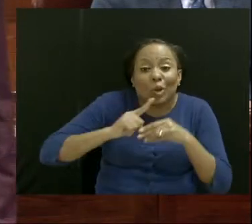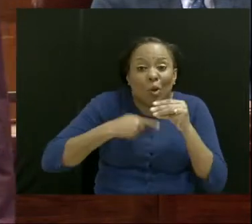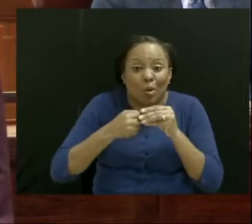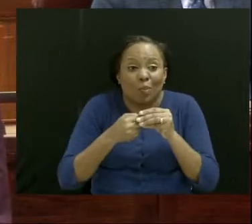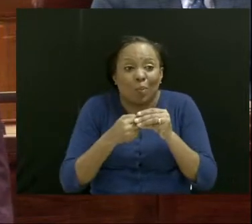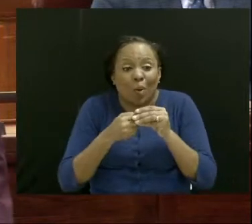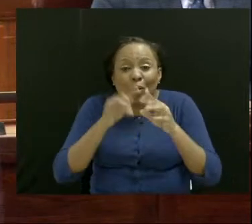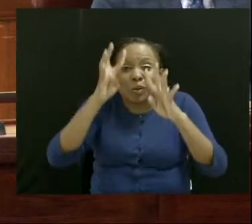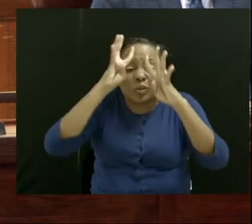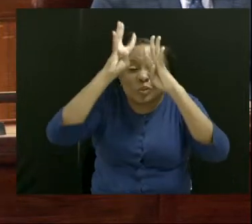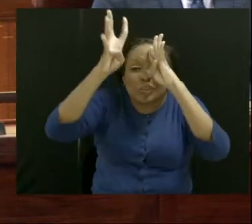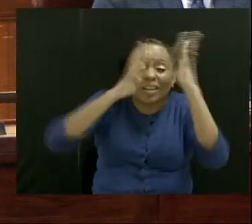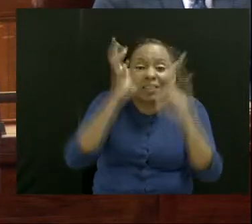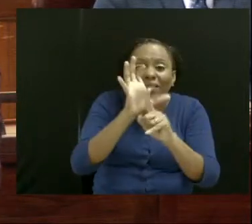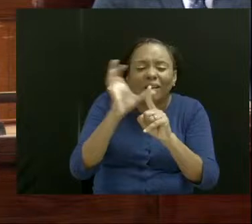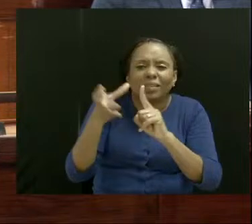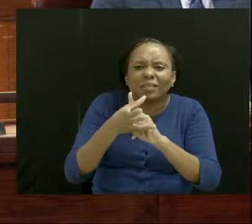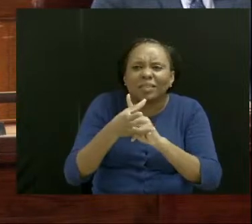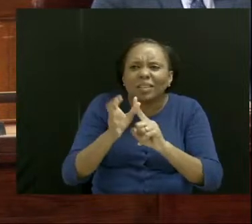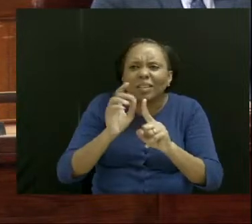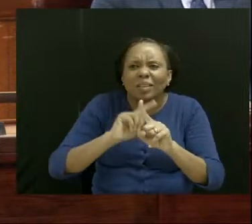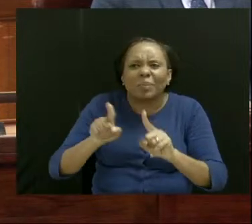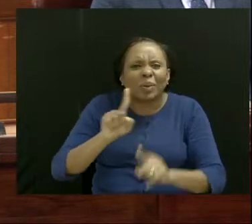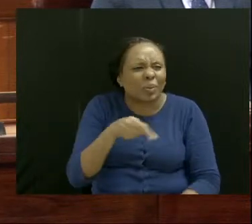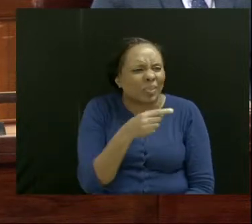the sector of which is not